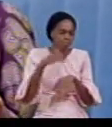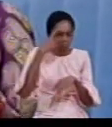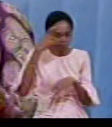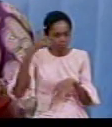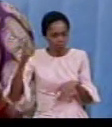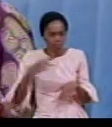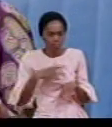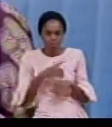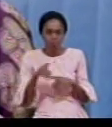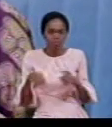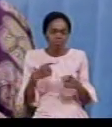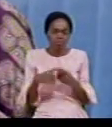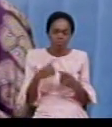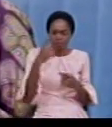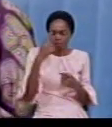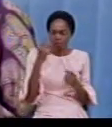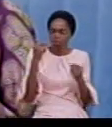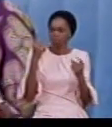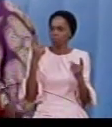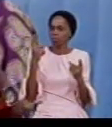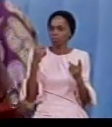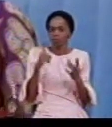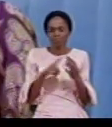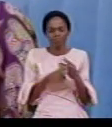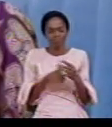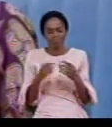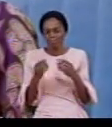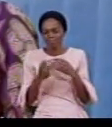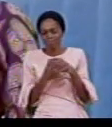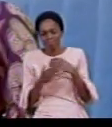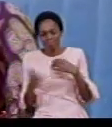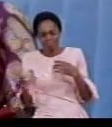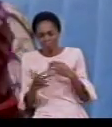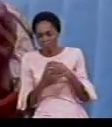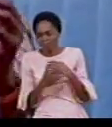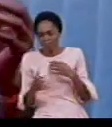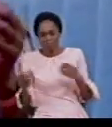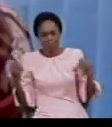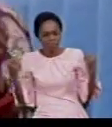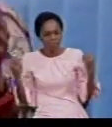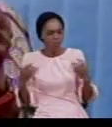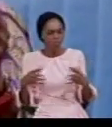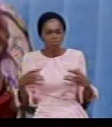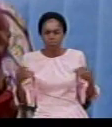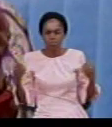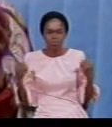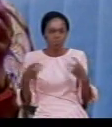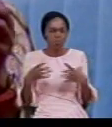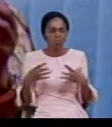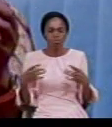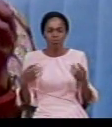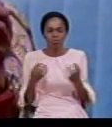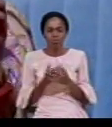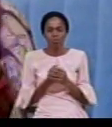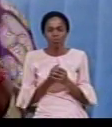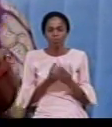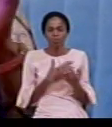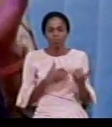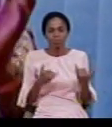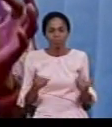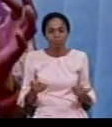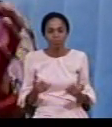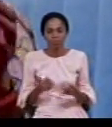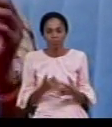I was now bleeding. It was menstruation before, it turned to bleeding. I was, the